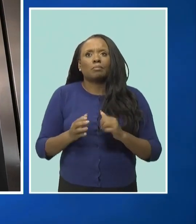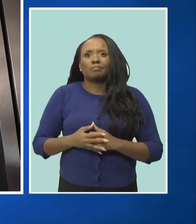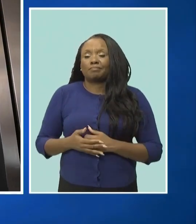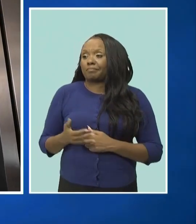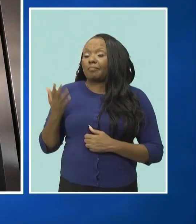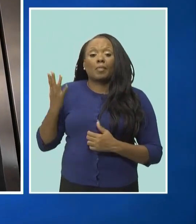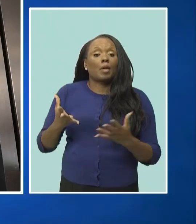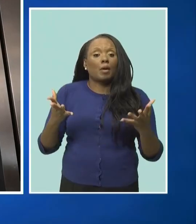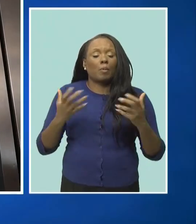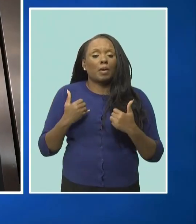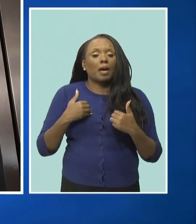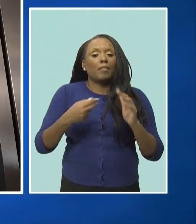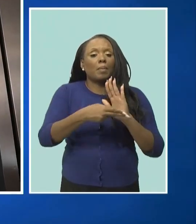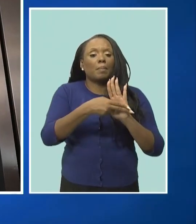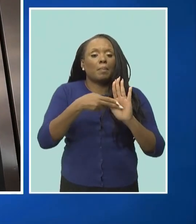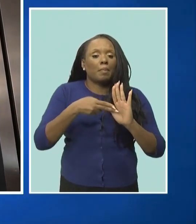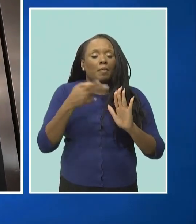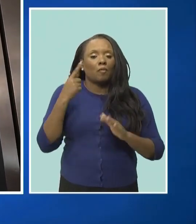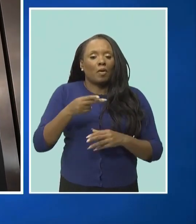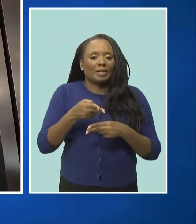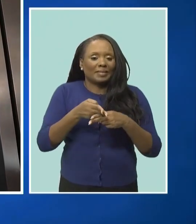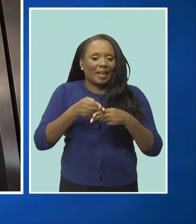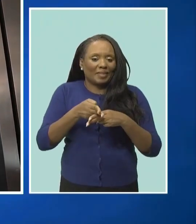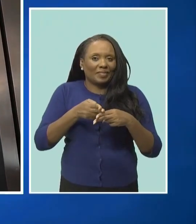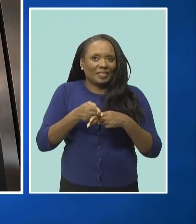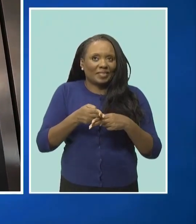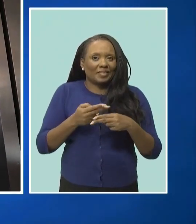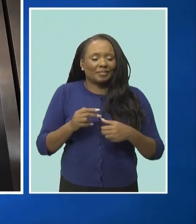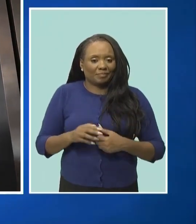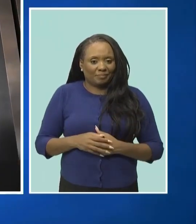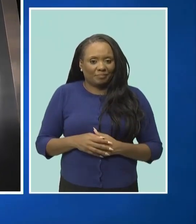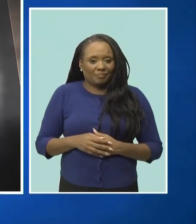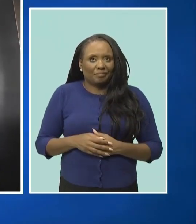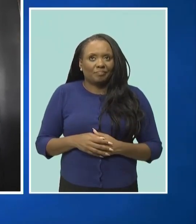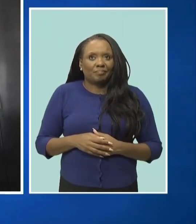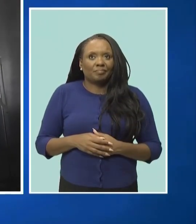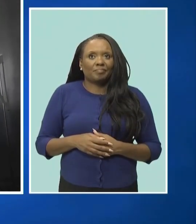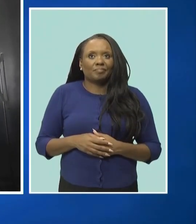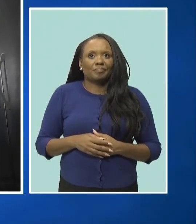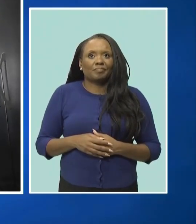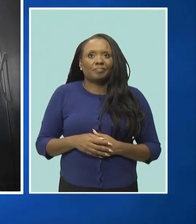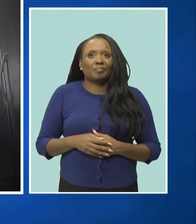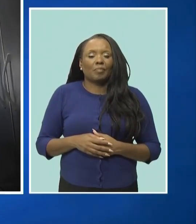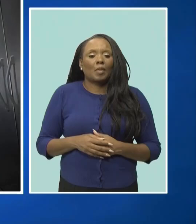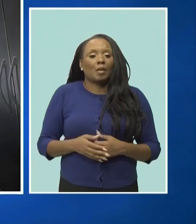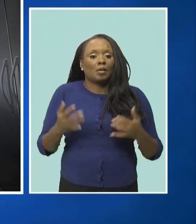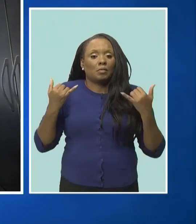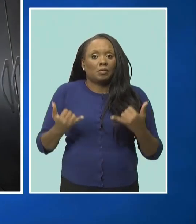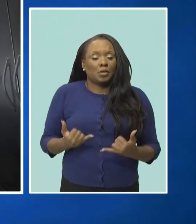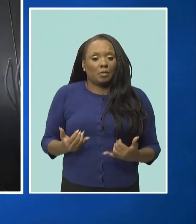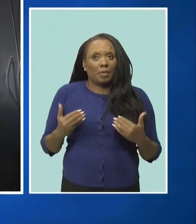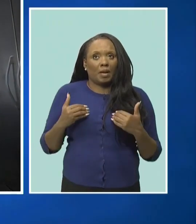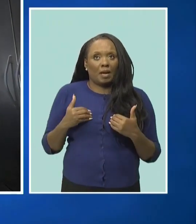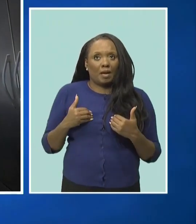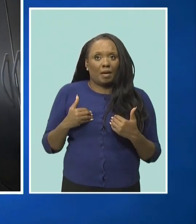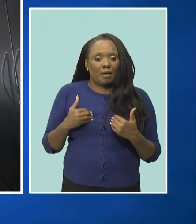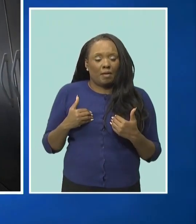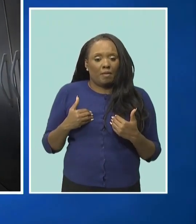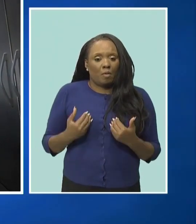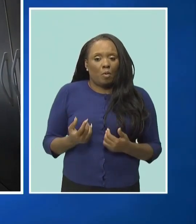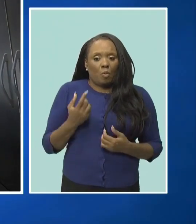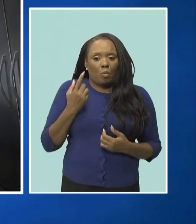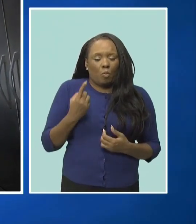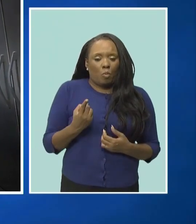our collection, our next collection dropping, which is the essentials. Right now you have the classic collection. The essentials are going to be